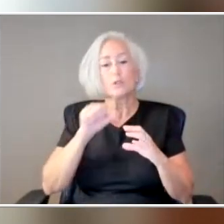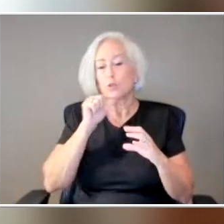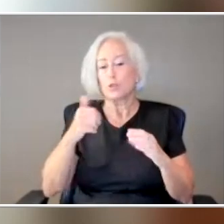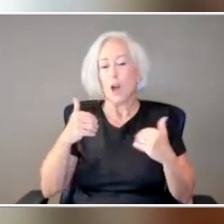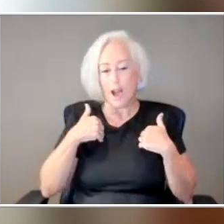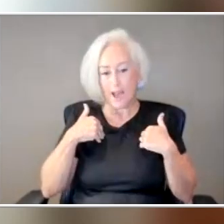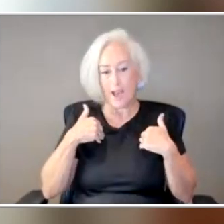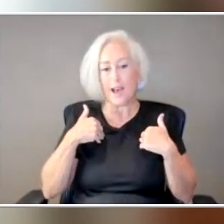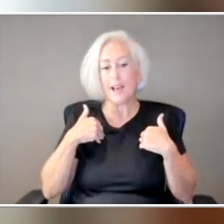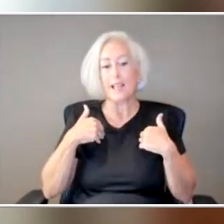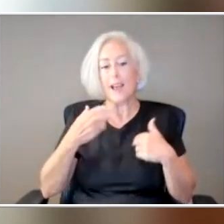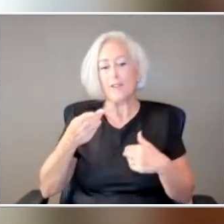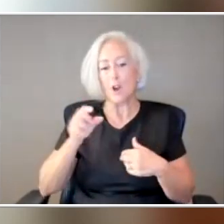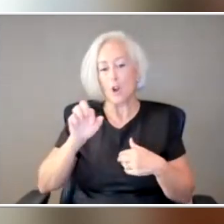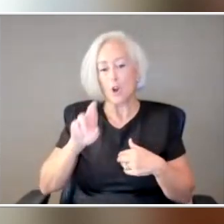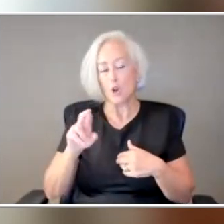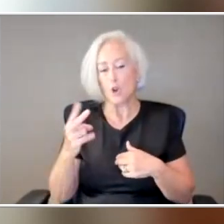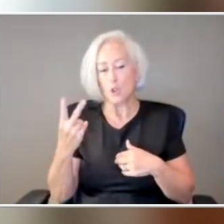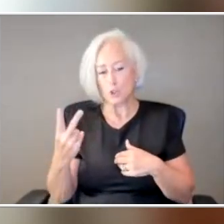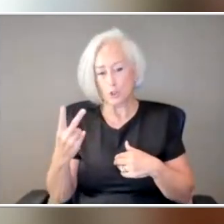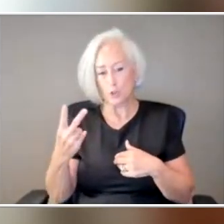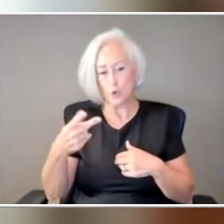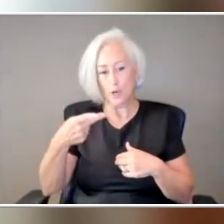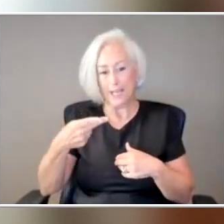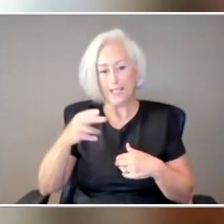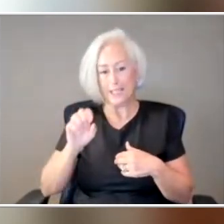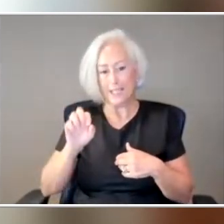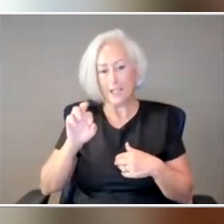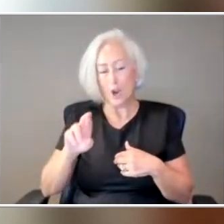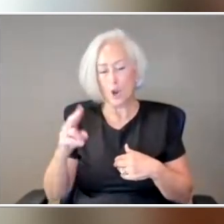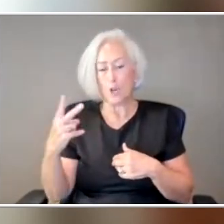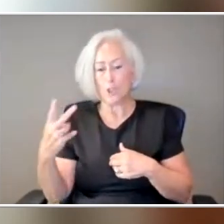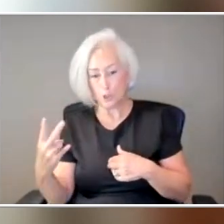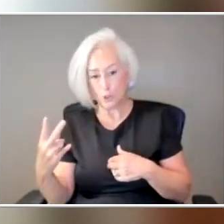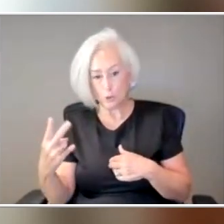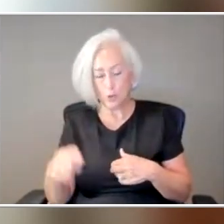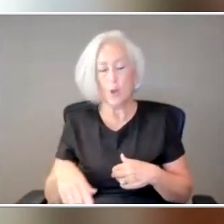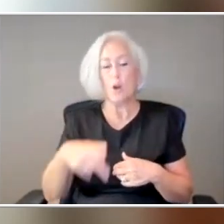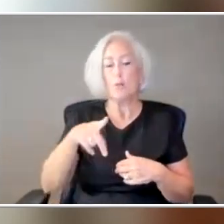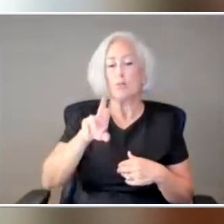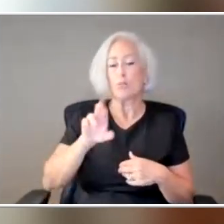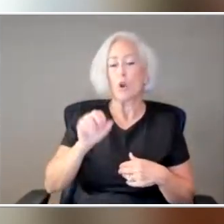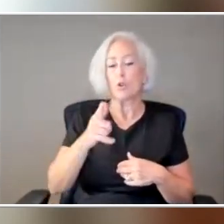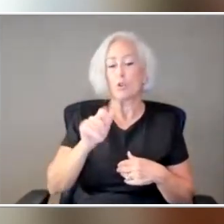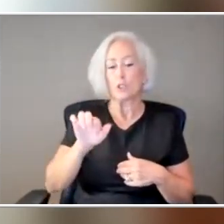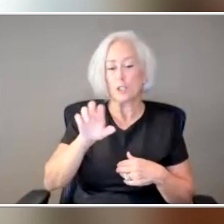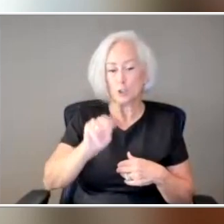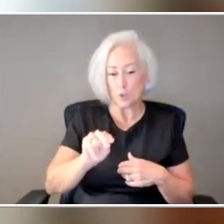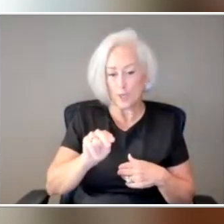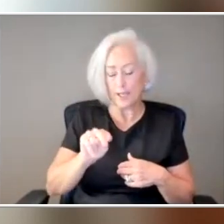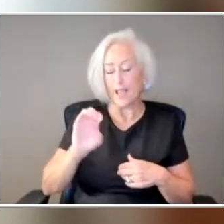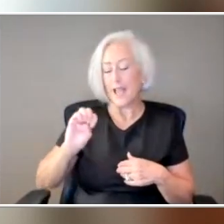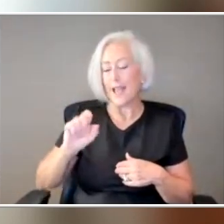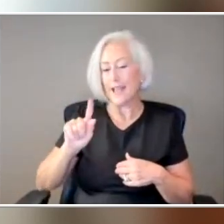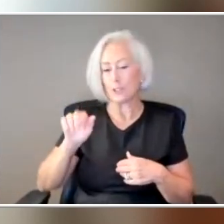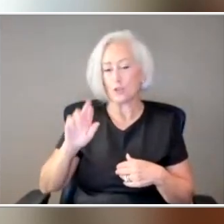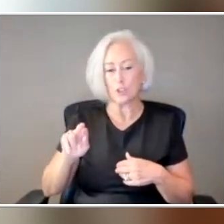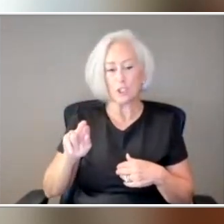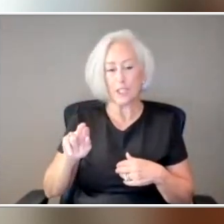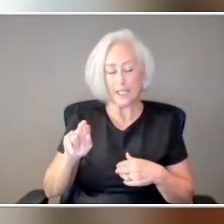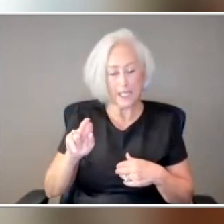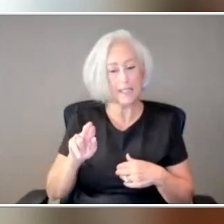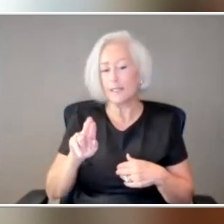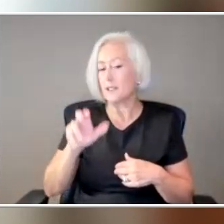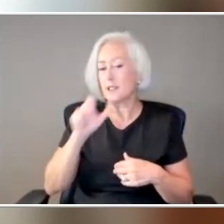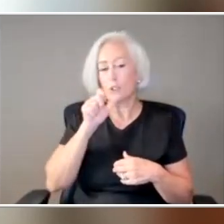called HER2 or HER2. So being negative for all these three make it triple negative breast cancer. The common way to treat